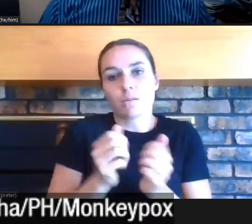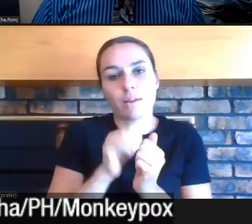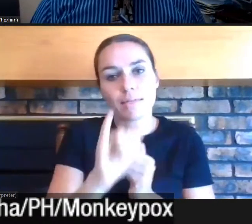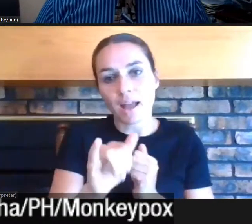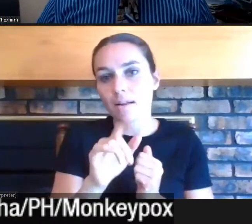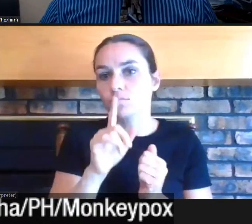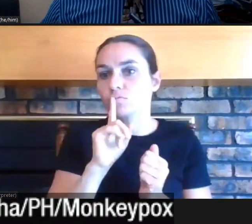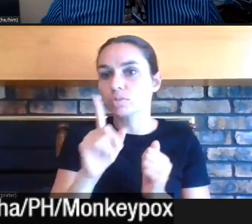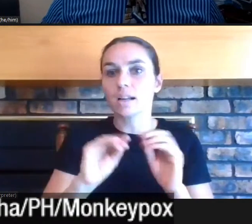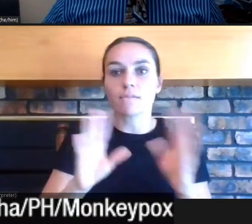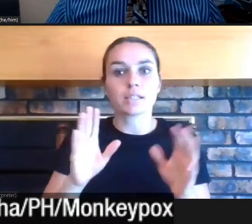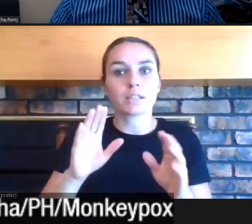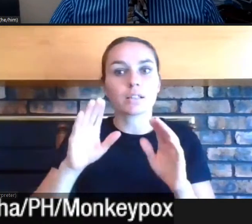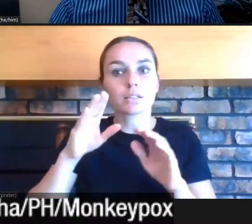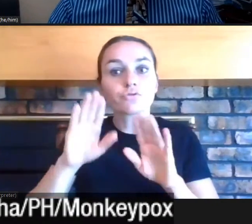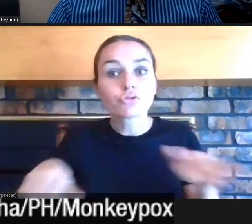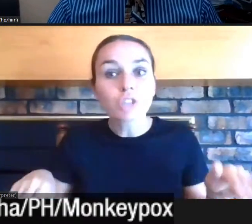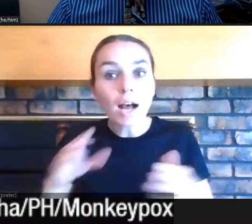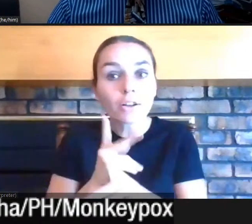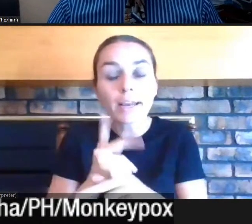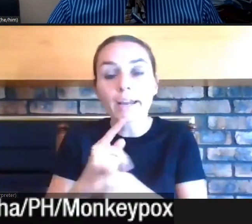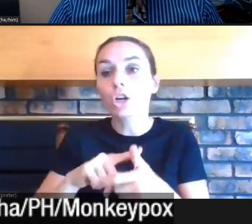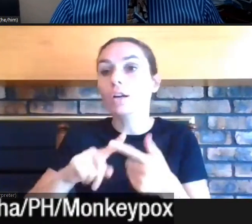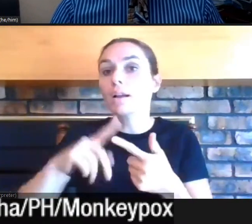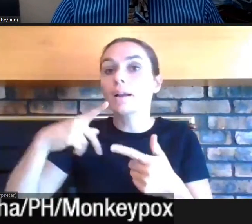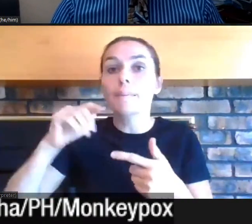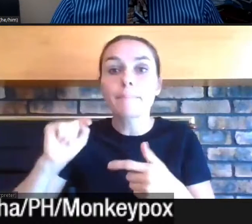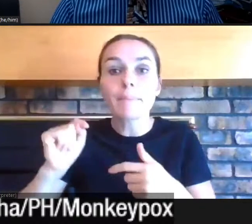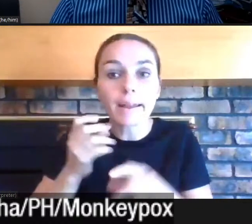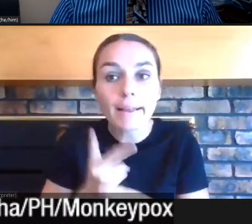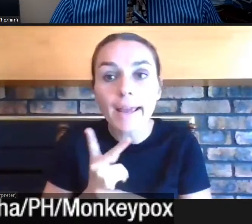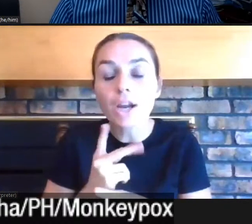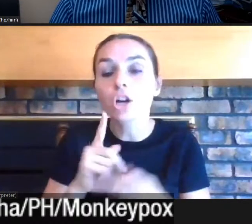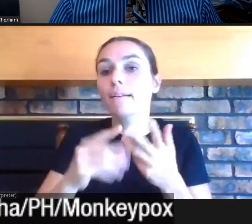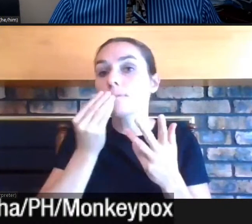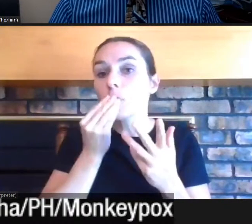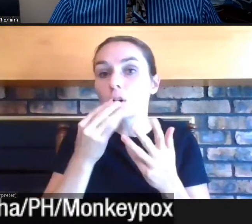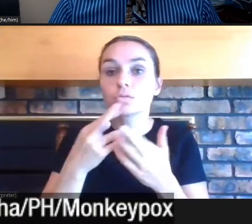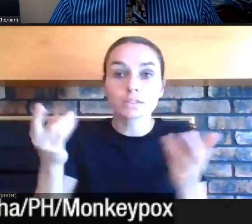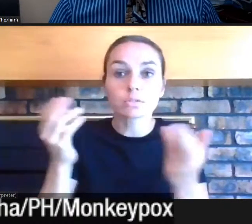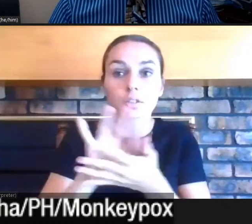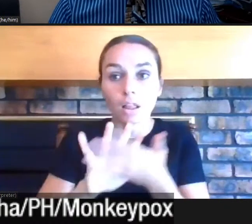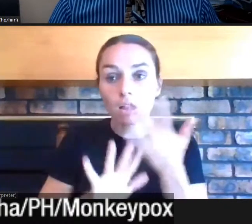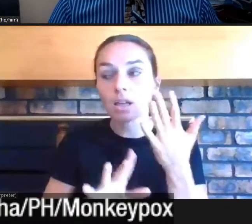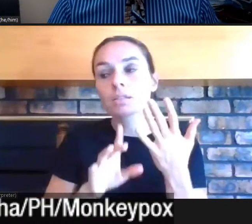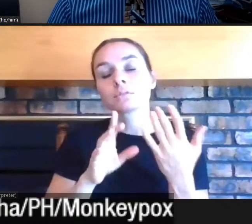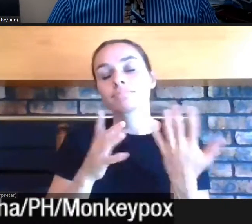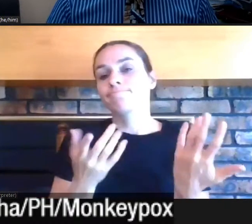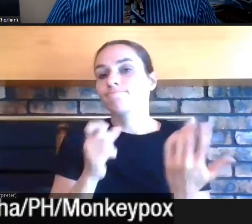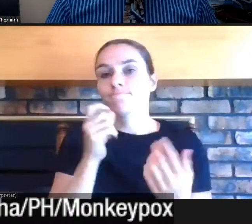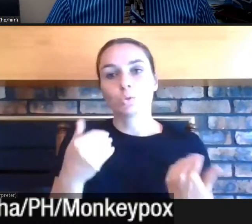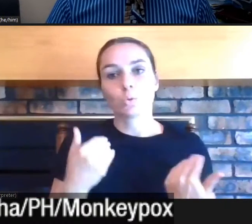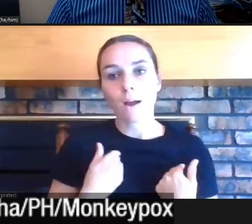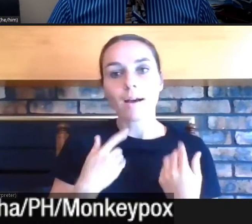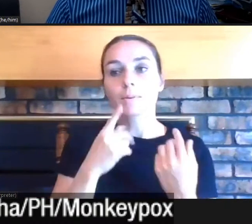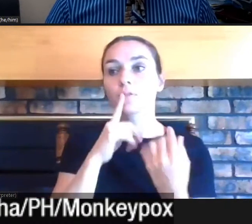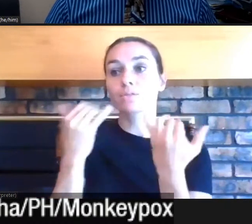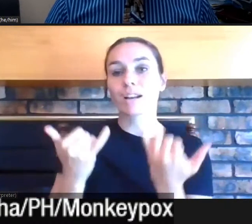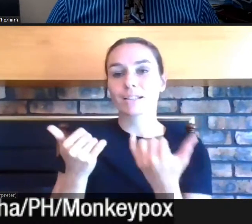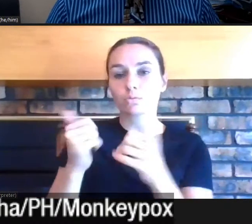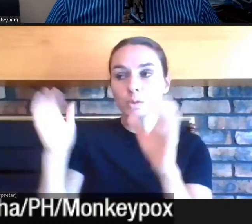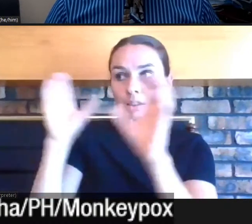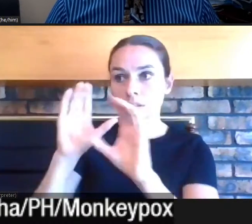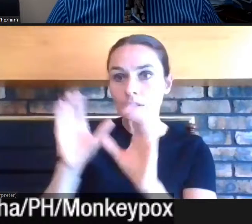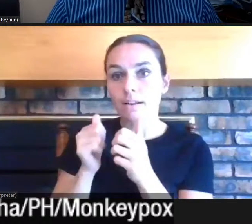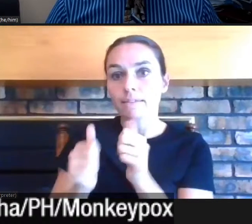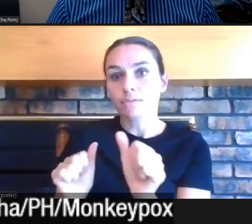care, childcare, and other things. And so we're actively looking for additional resources and hoping for flexibility in some of our funding that we have,